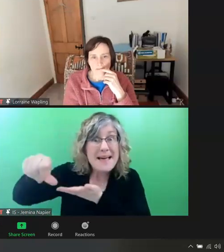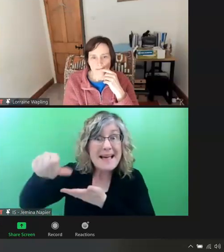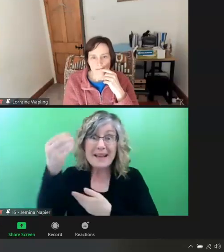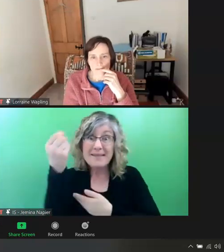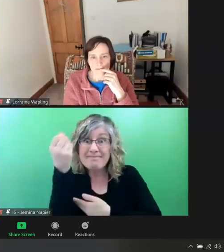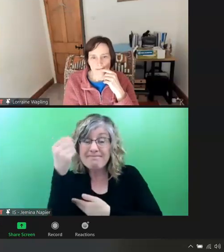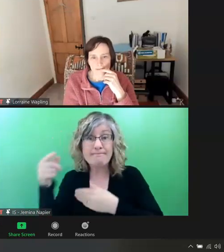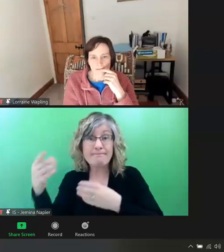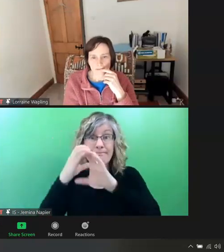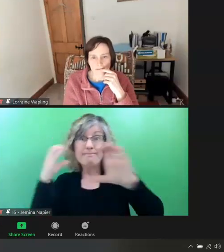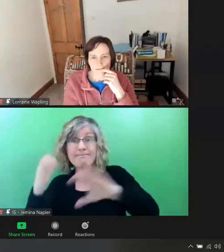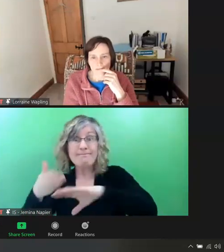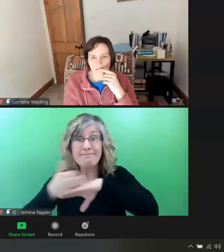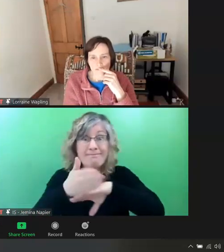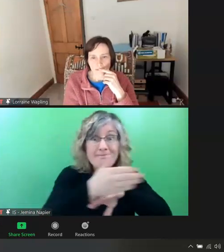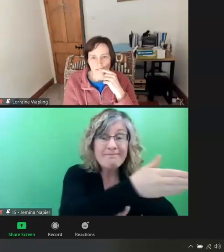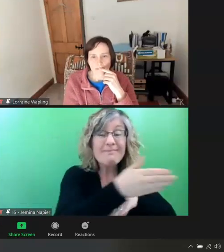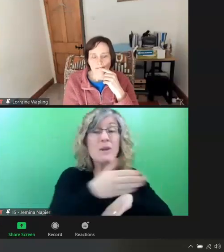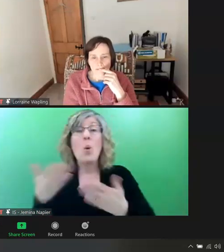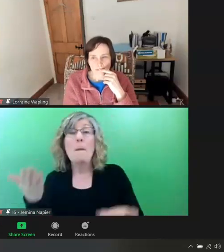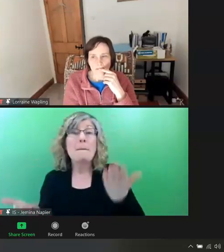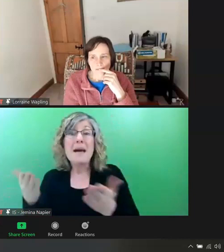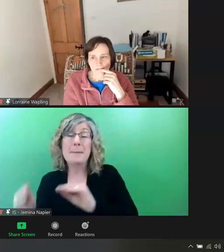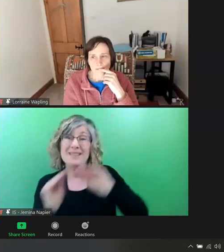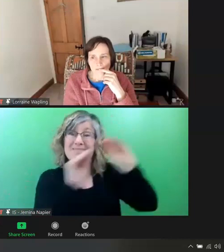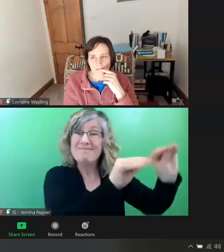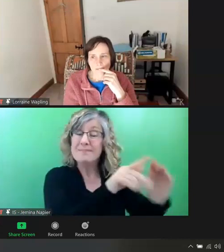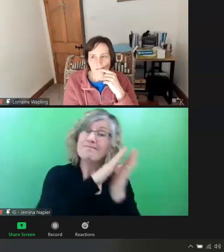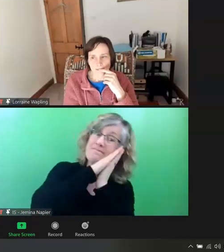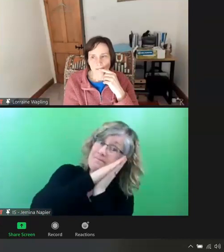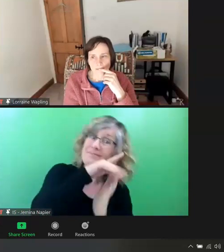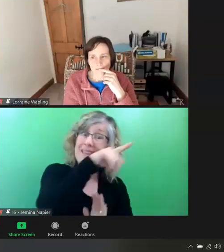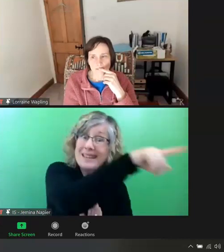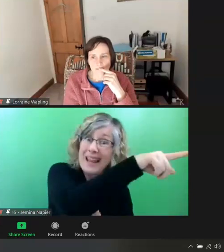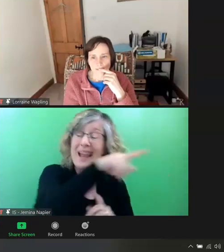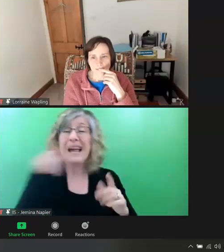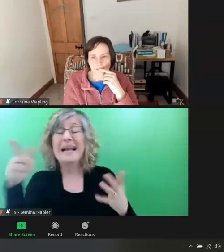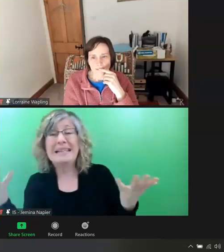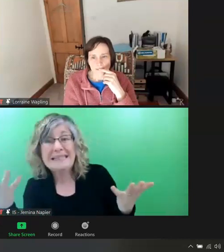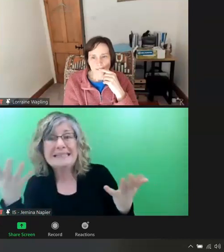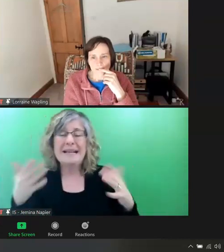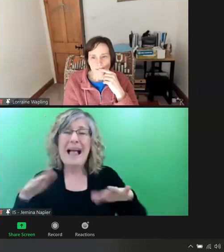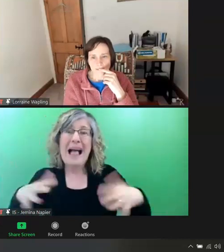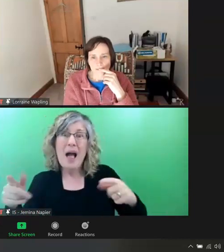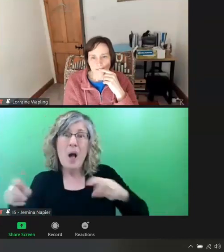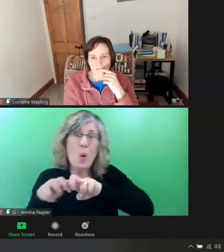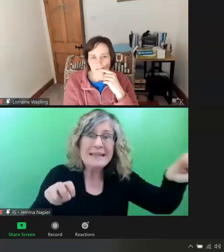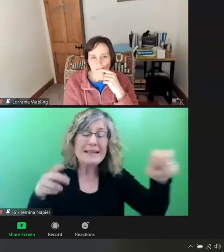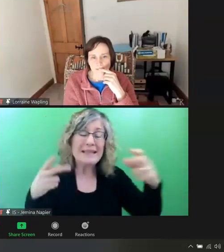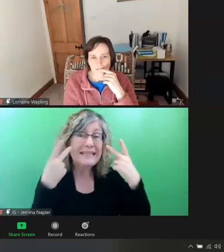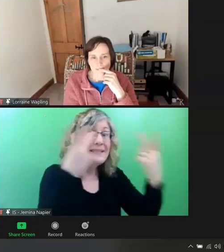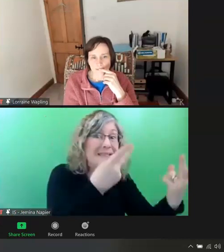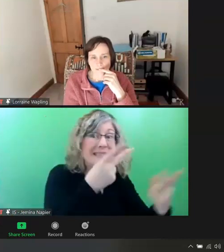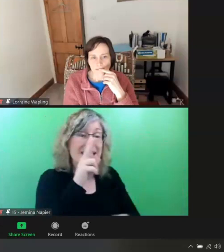visiting them there. So I think is to support the families to improve